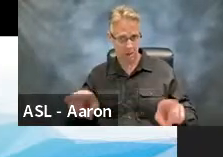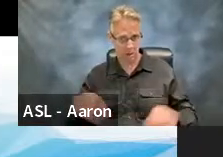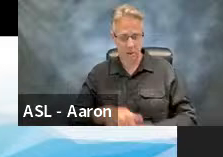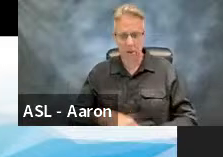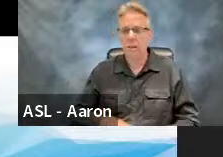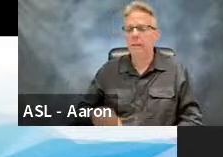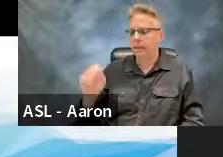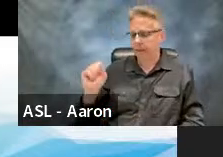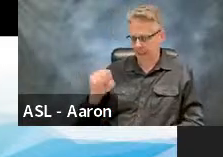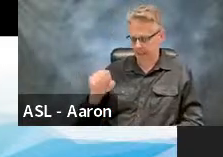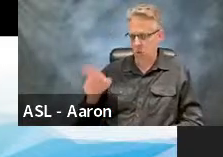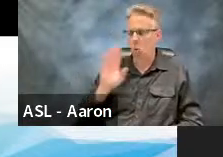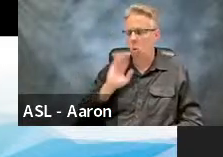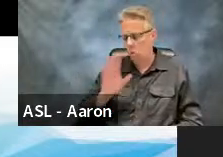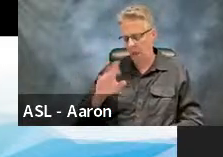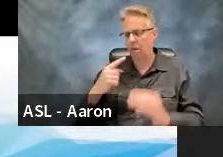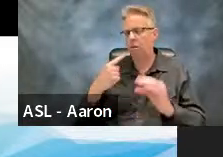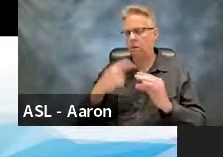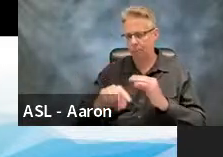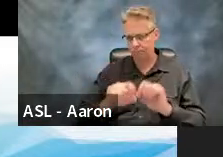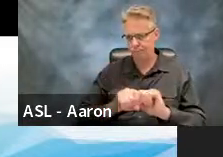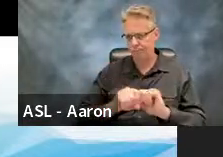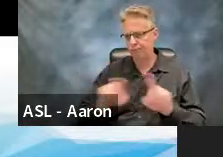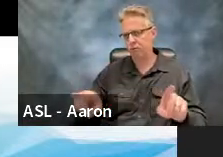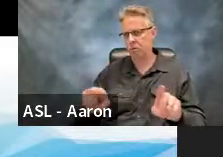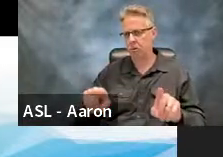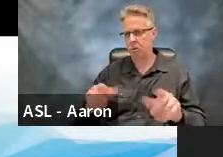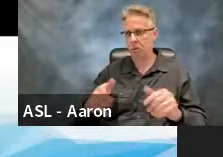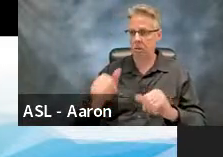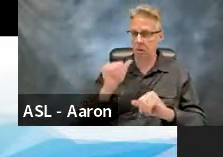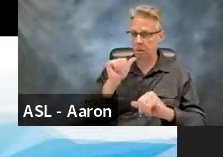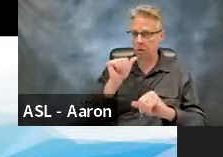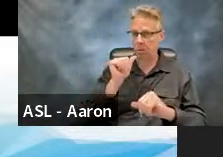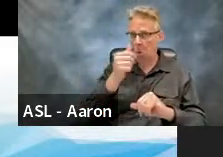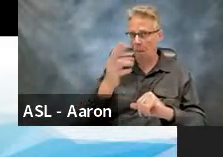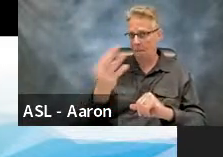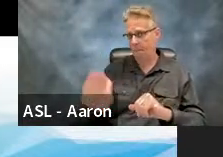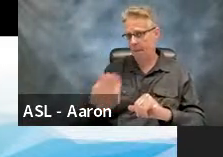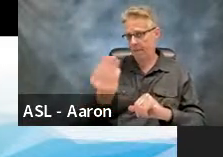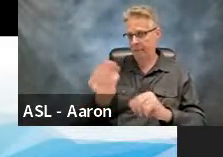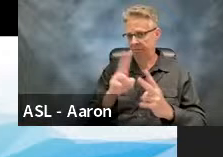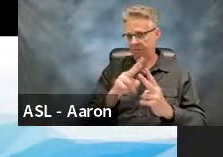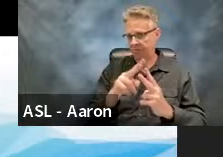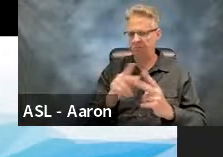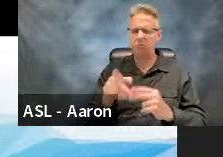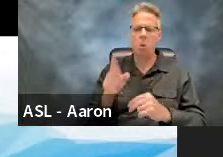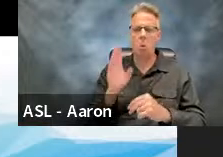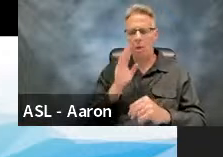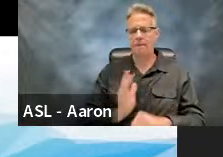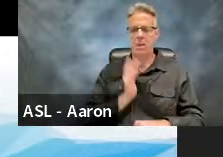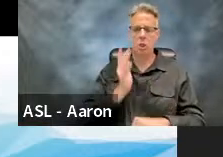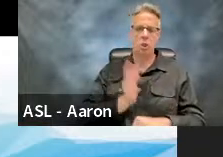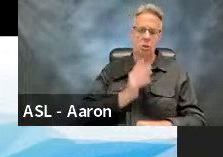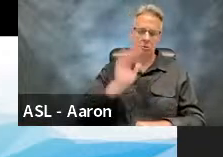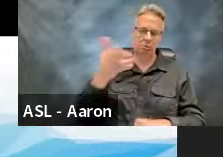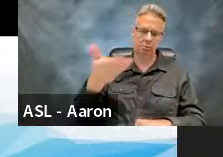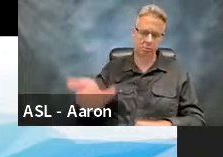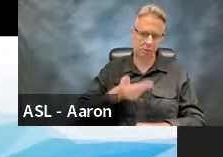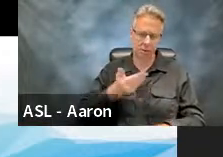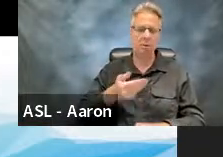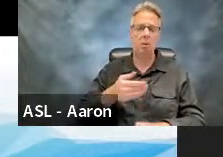Yes, you will be receiving an email probably tomorrow or on Monday with an official invitation from